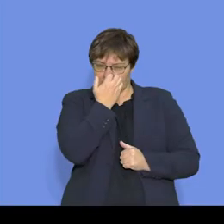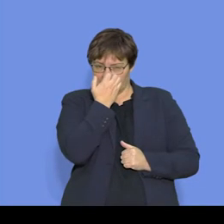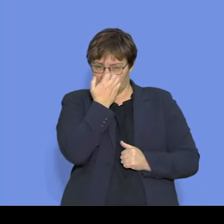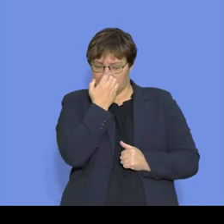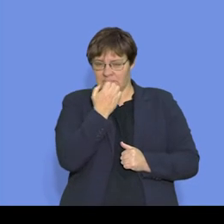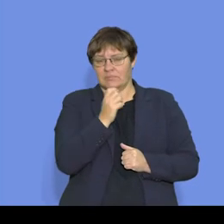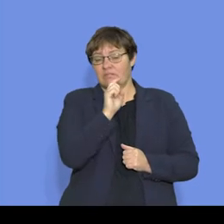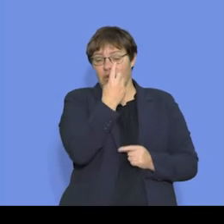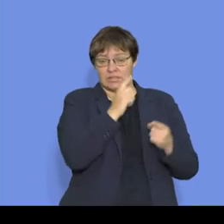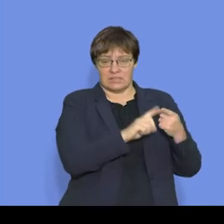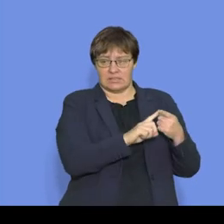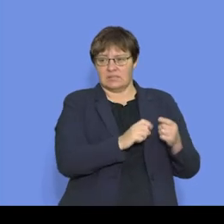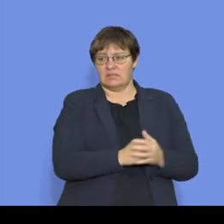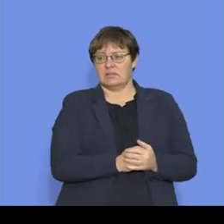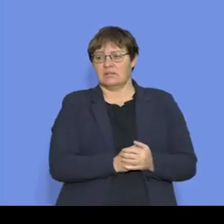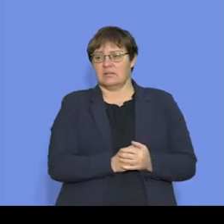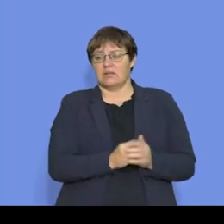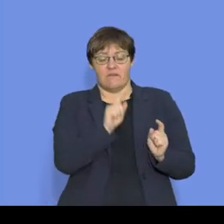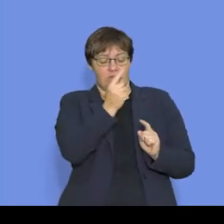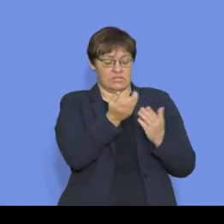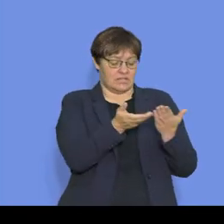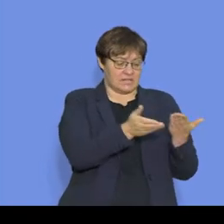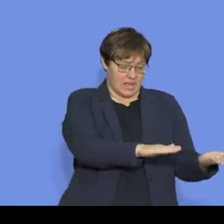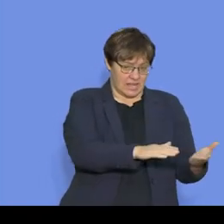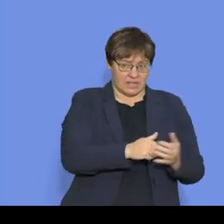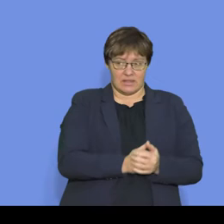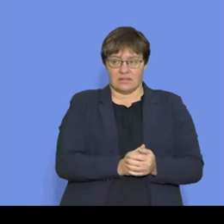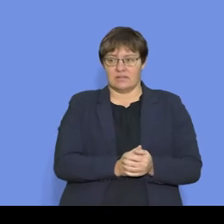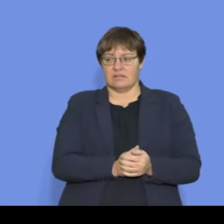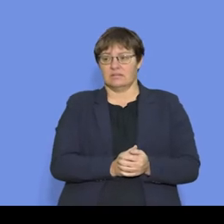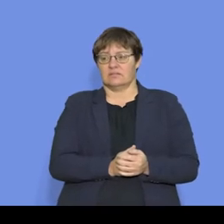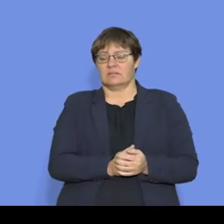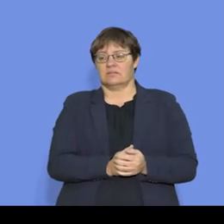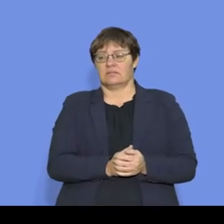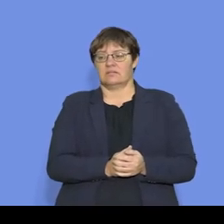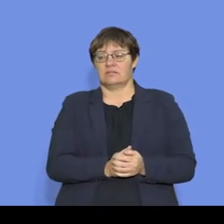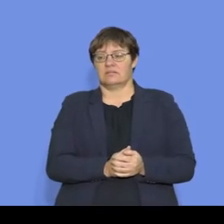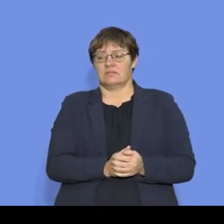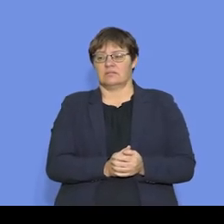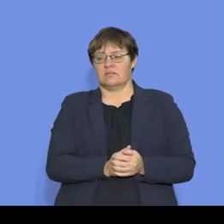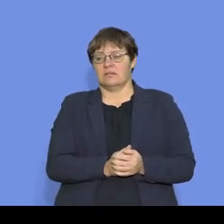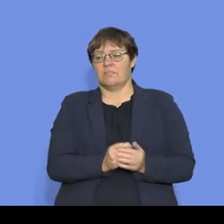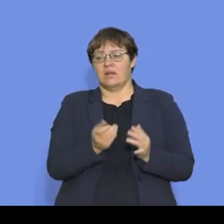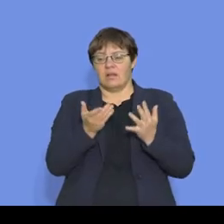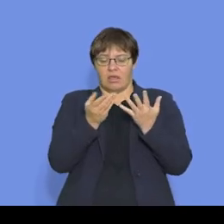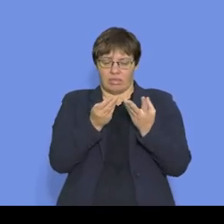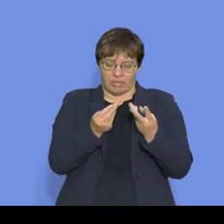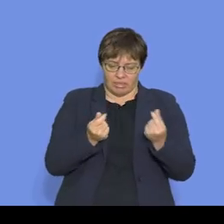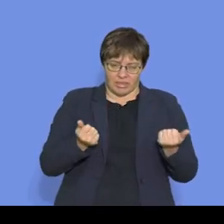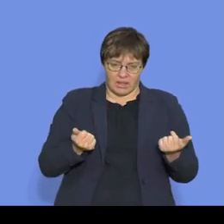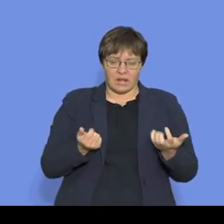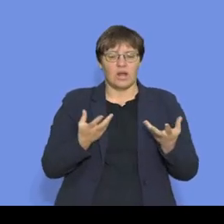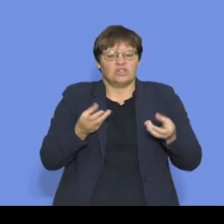is. First of all, the animal has to die. It then has to decay, and